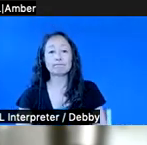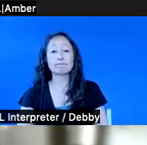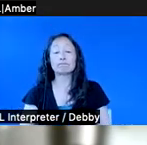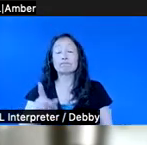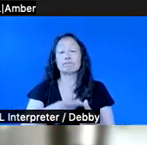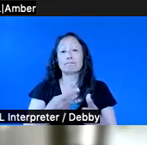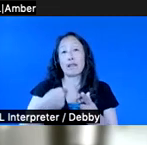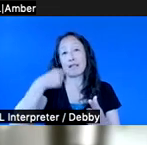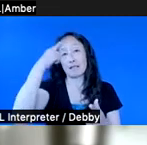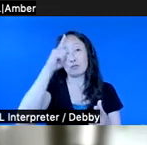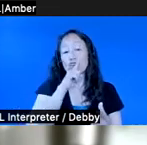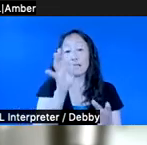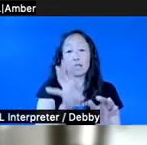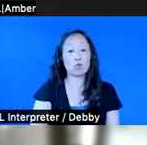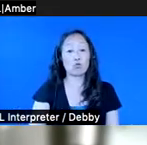do not speak